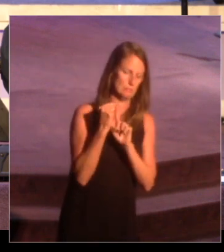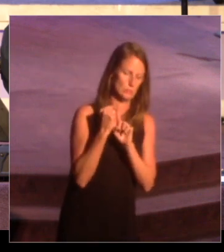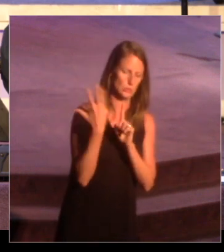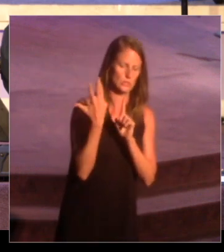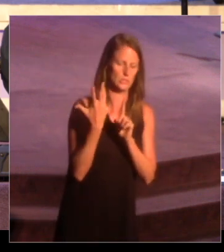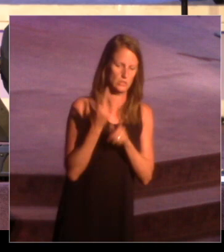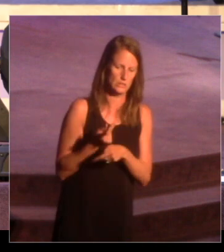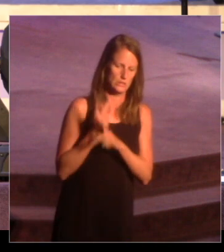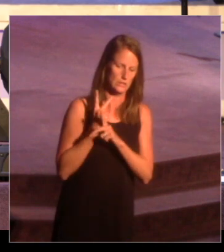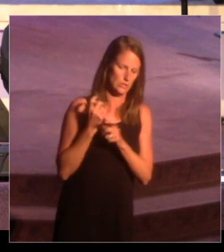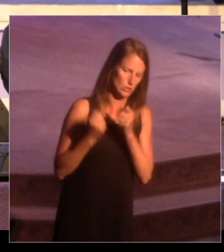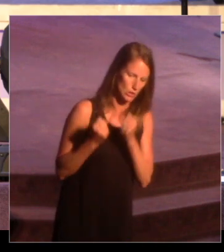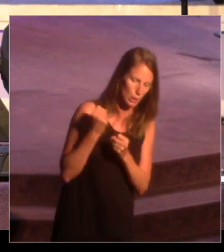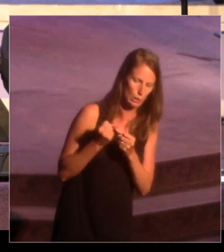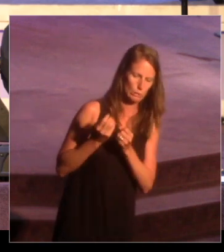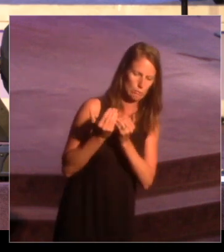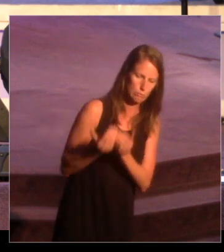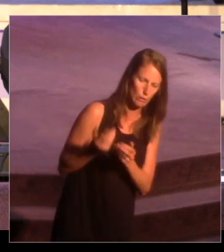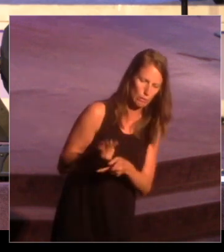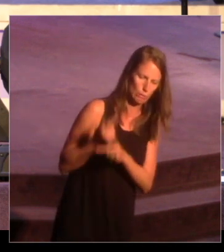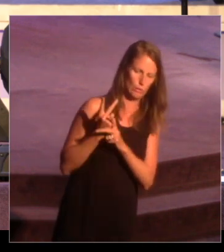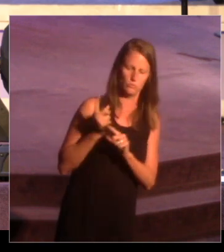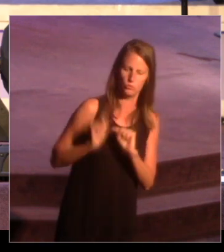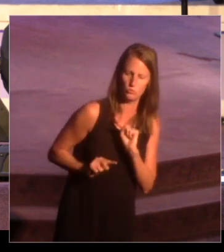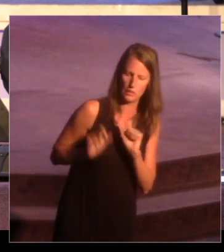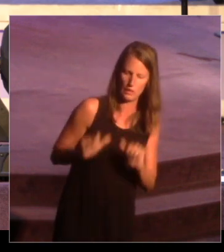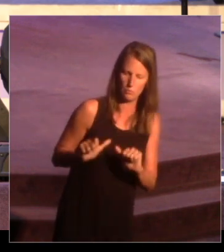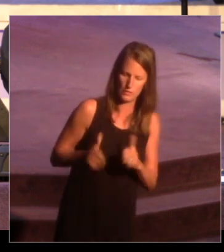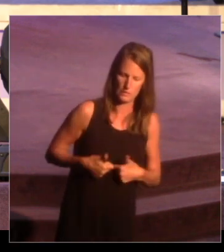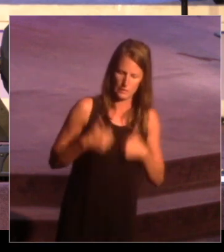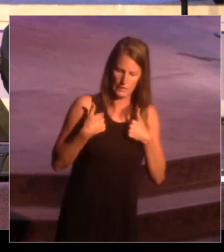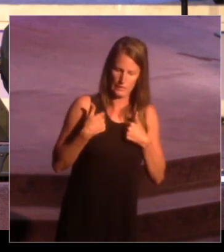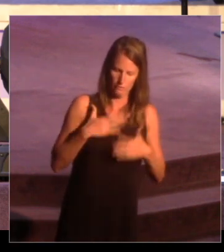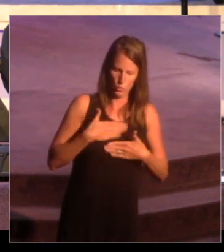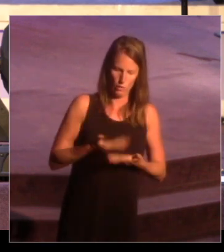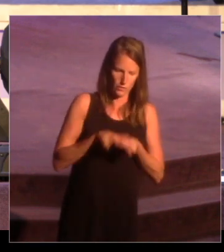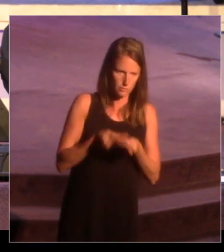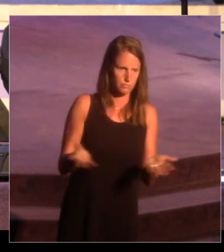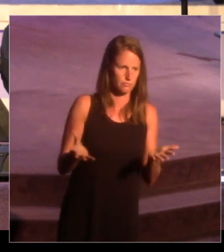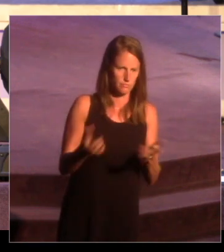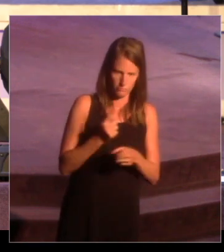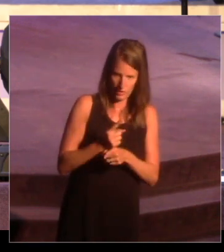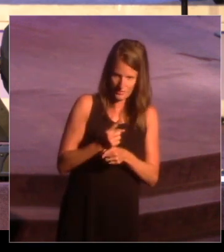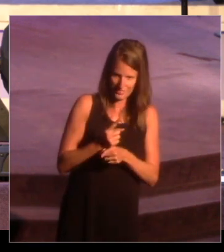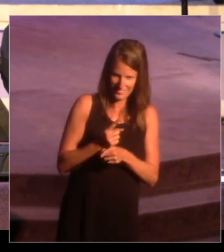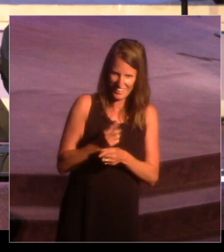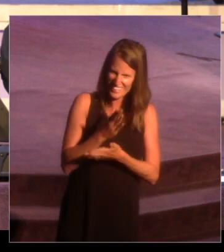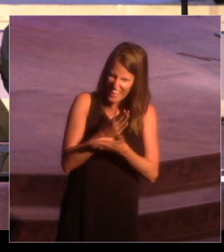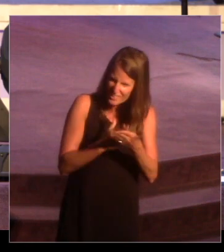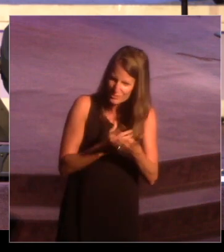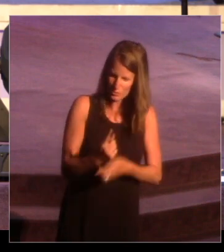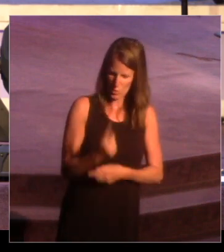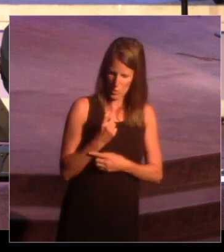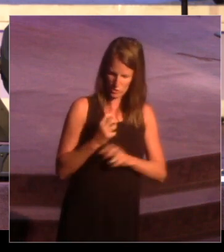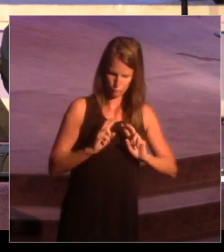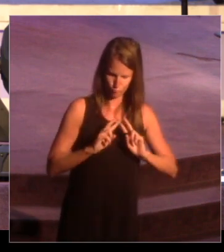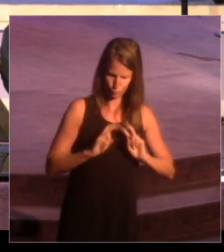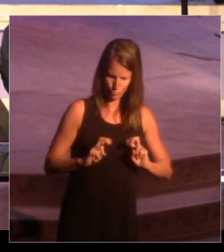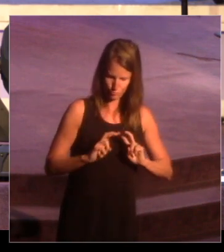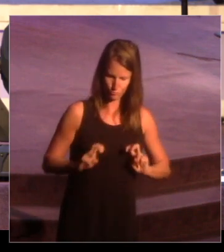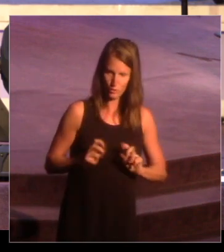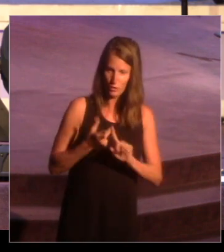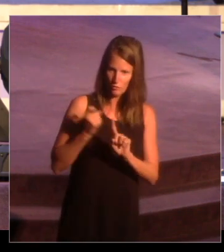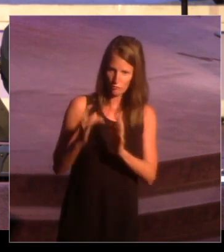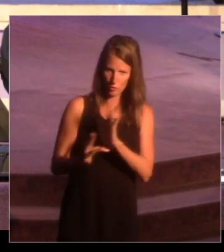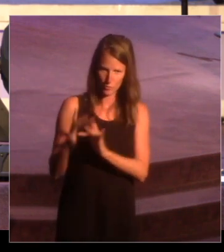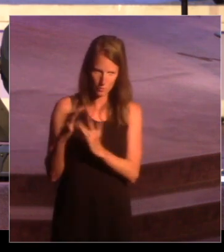auto loans and boat loans that you couldn't possibly live generously? These are just some of the questions Paul is inviting